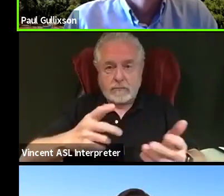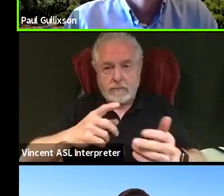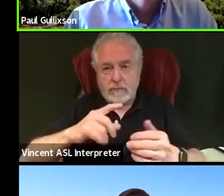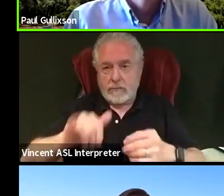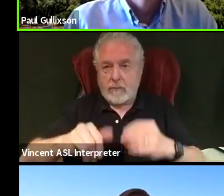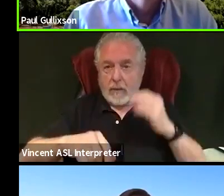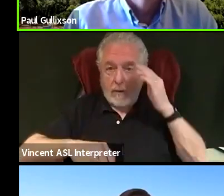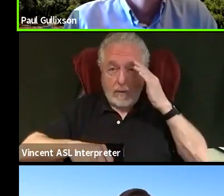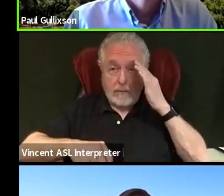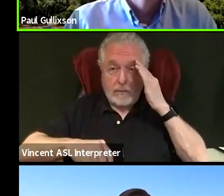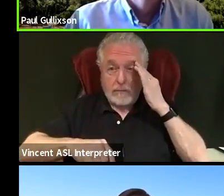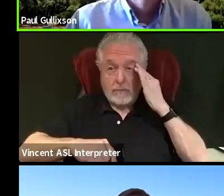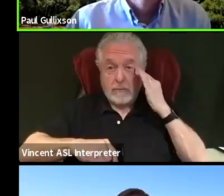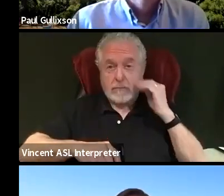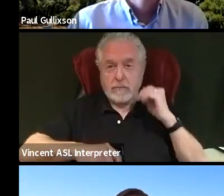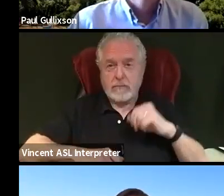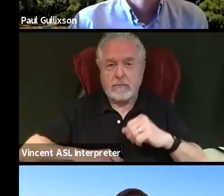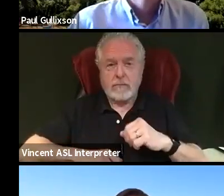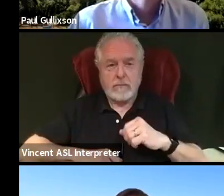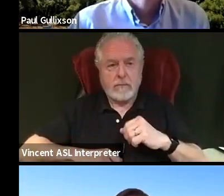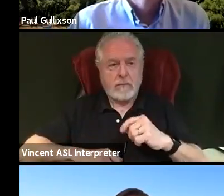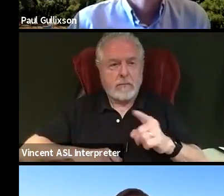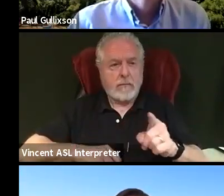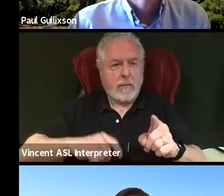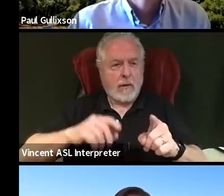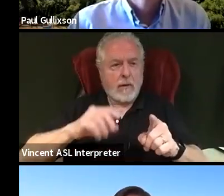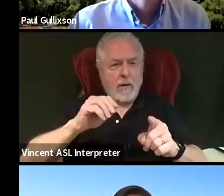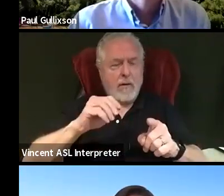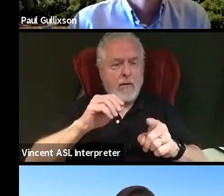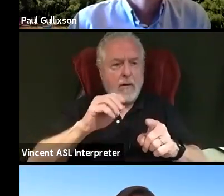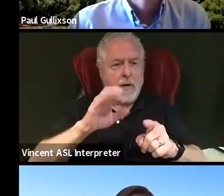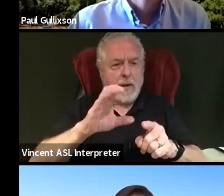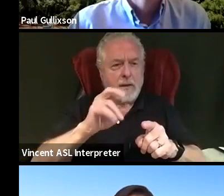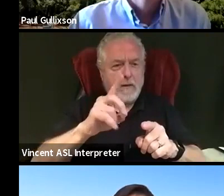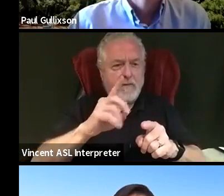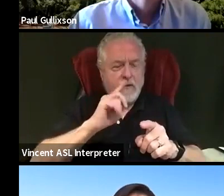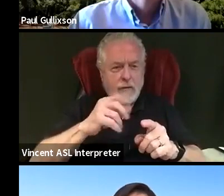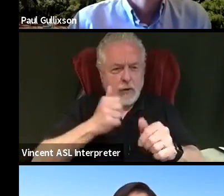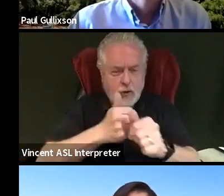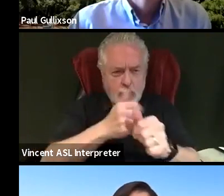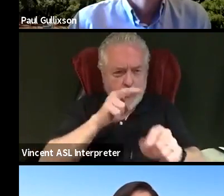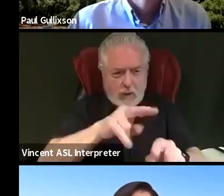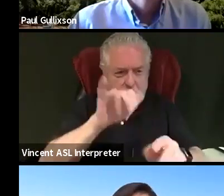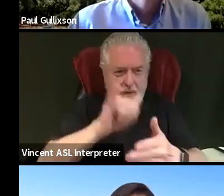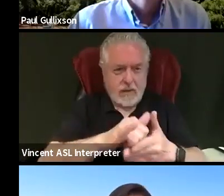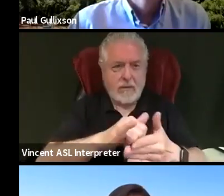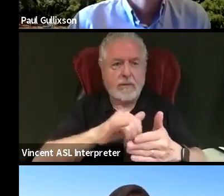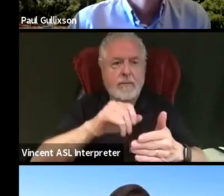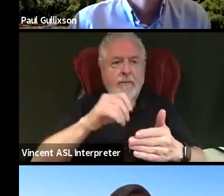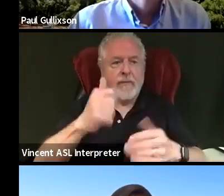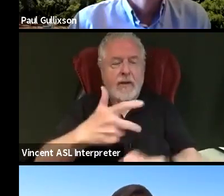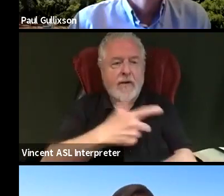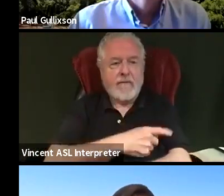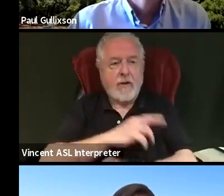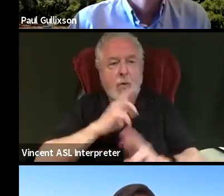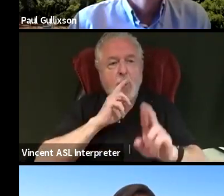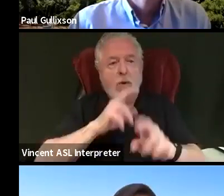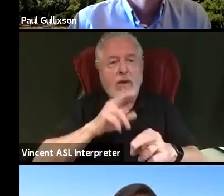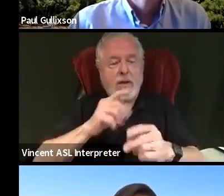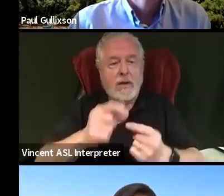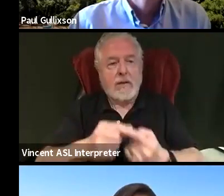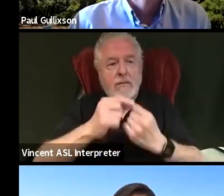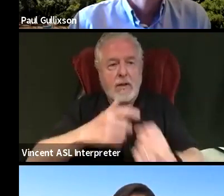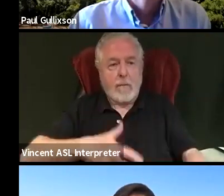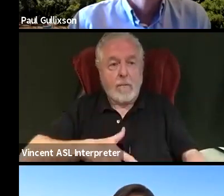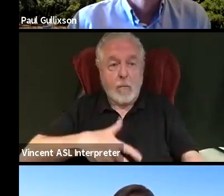now. Well, you know, the VAERS program at the CDC very closely watches any vaccine reactions, and especially in